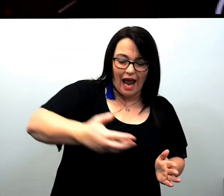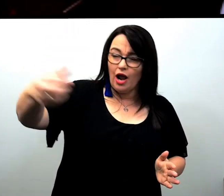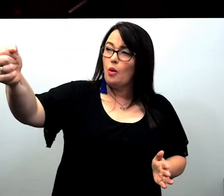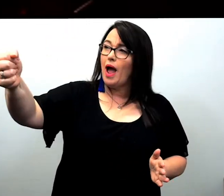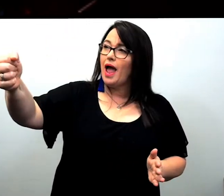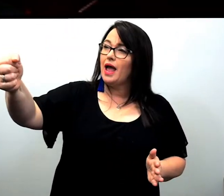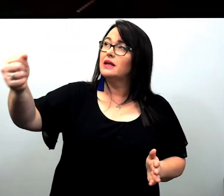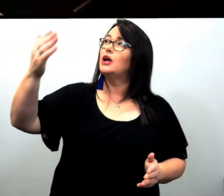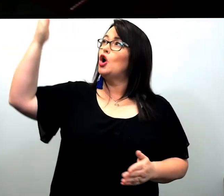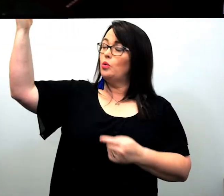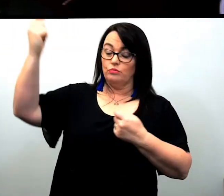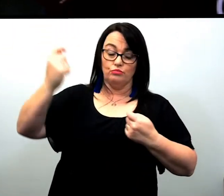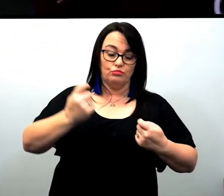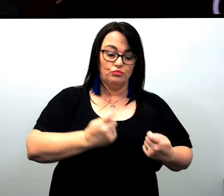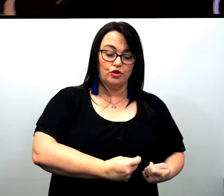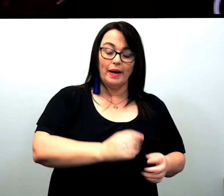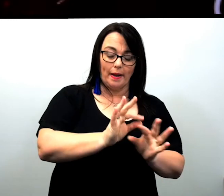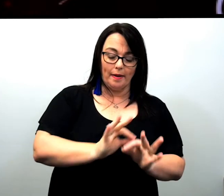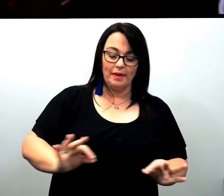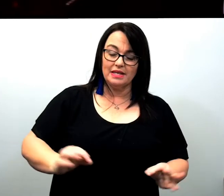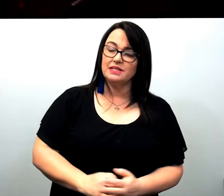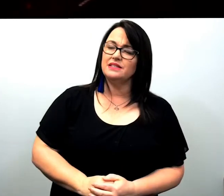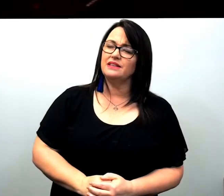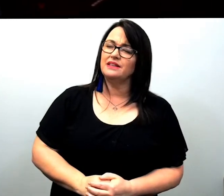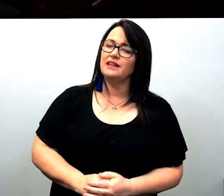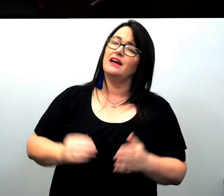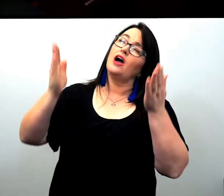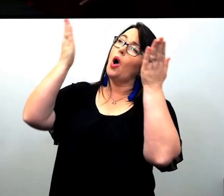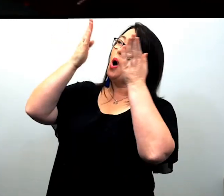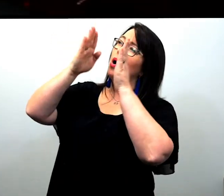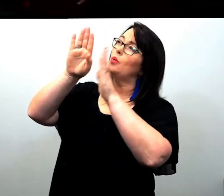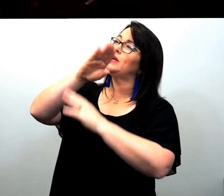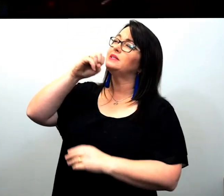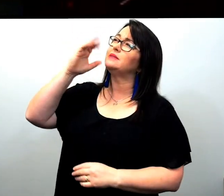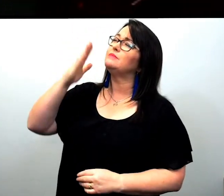and you bring peace. Holy Spirit, would you empower me?